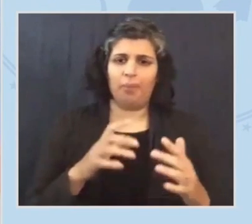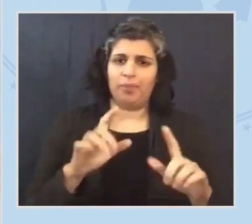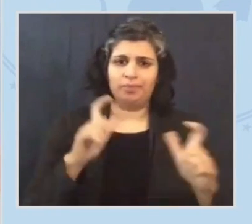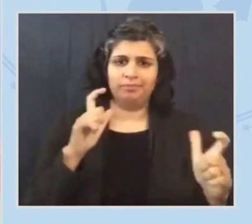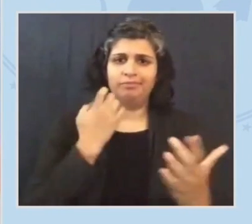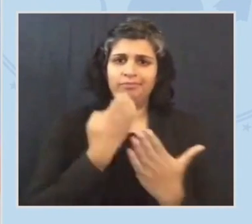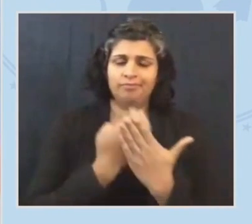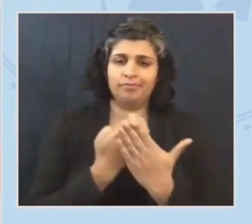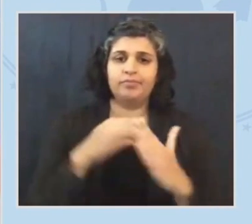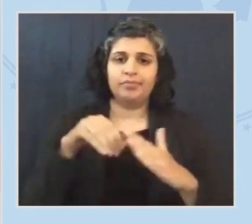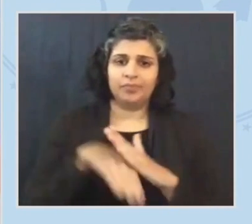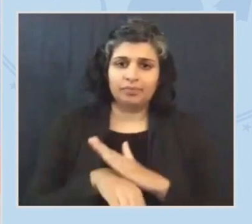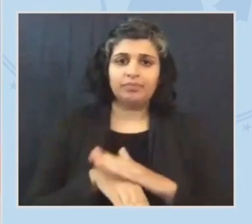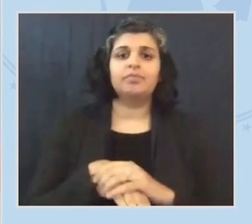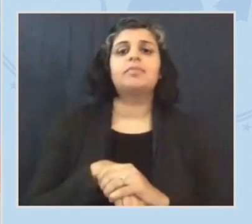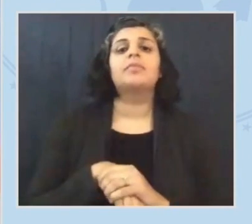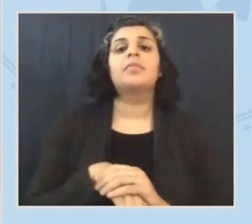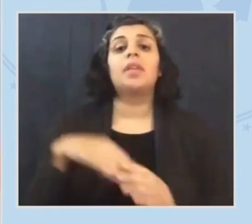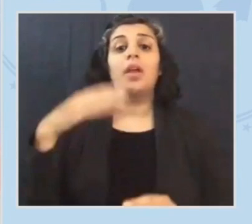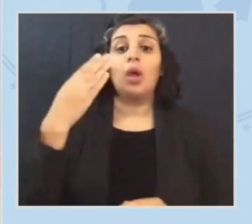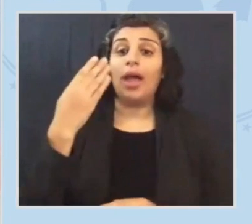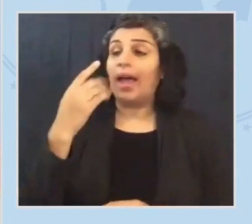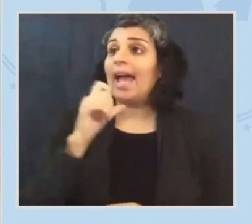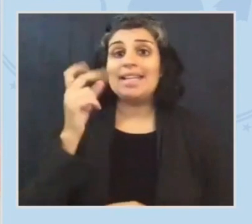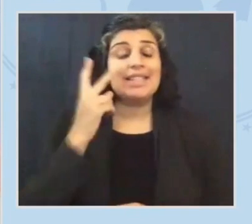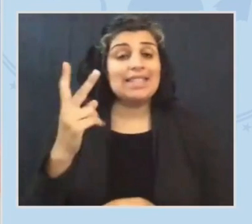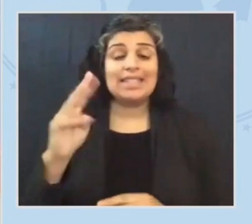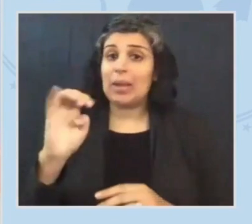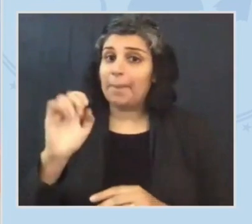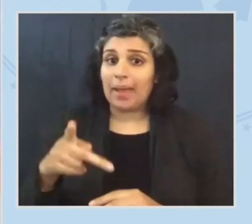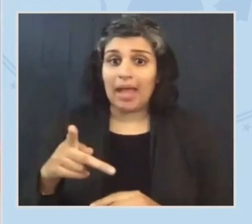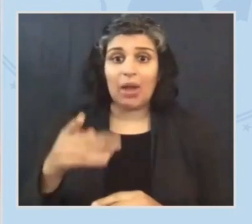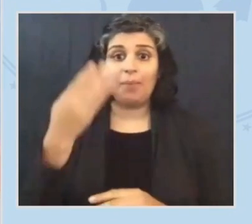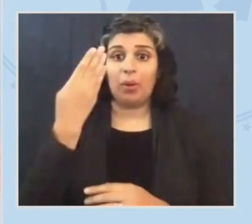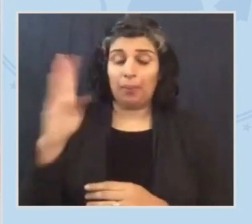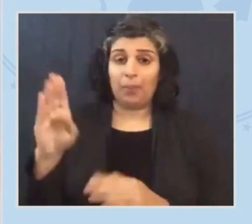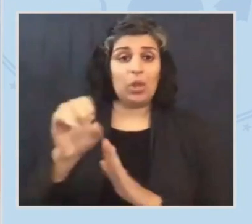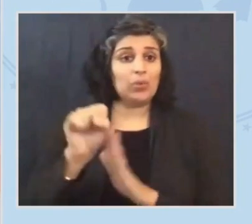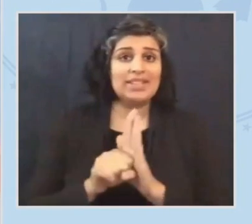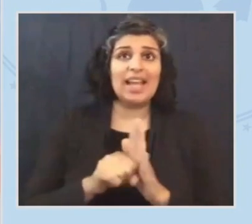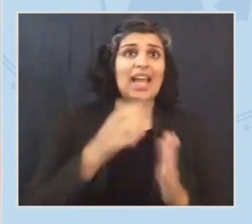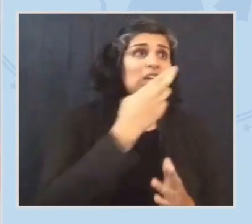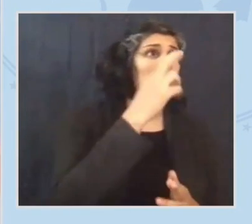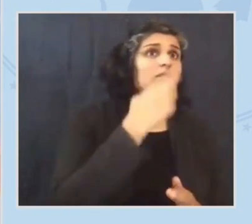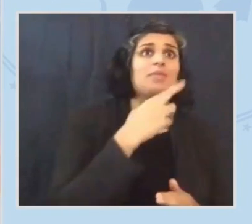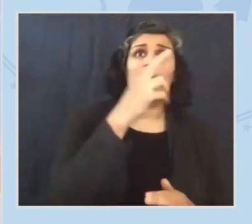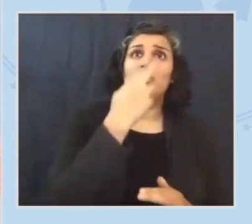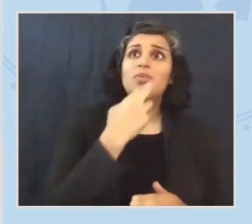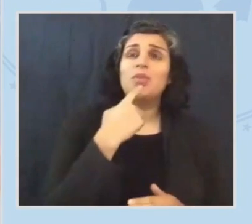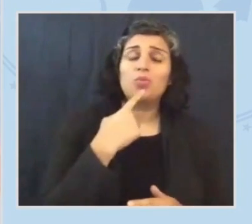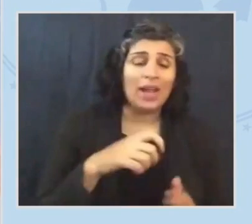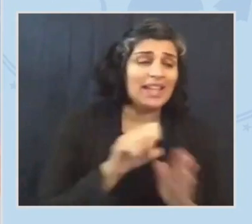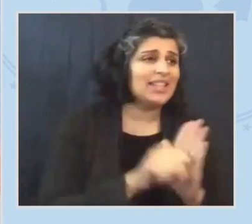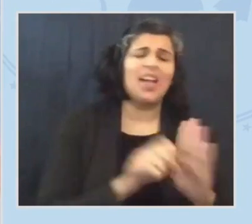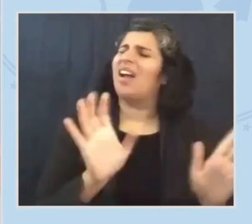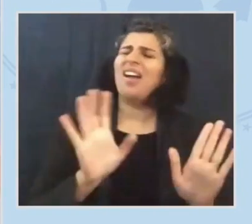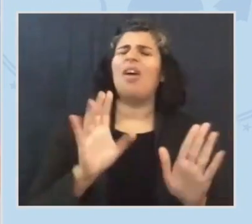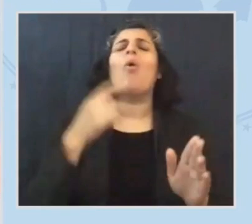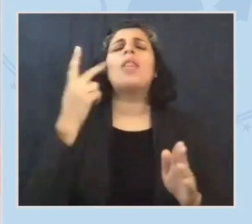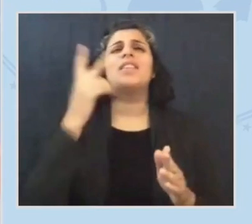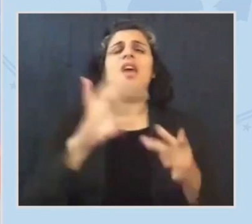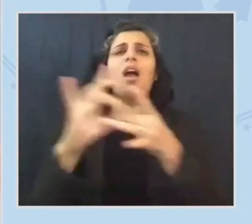he, in terms of blue states and red states. We only saw the United States of America. We worked with everyone, for